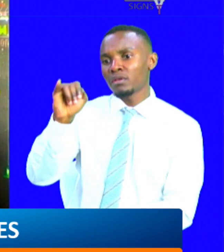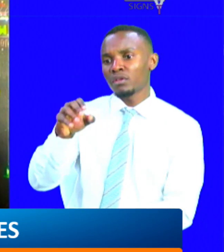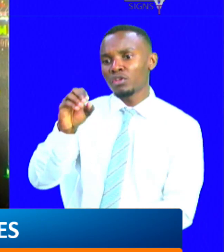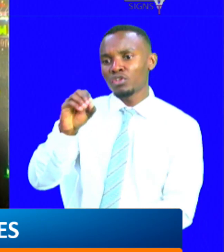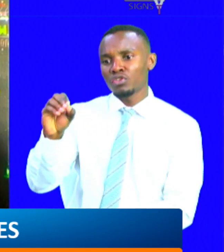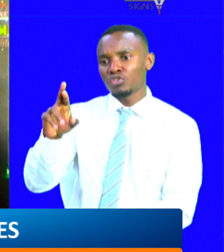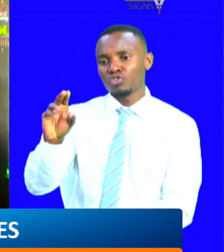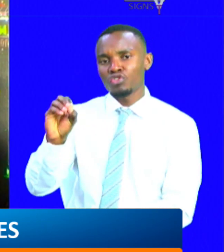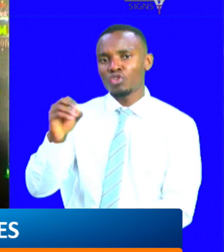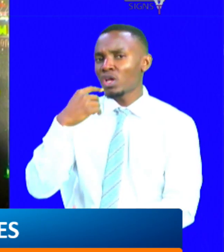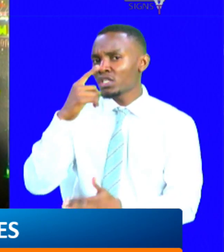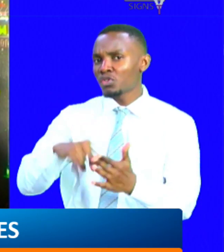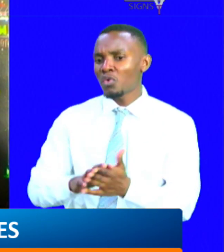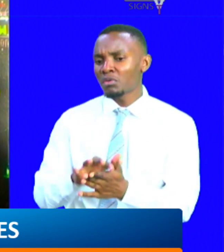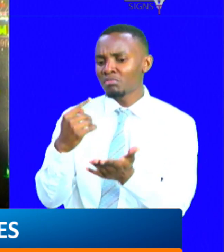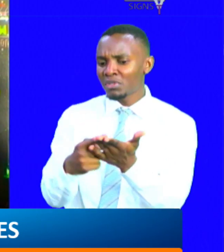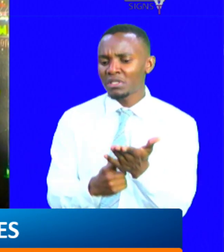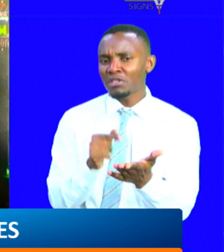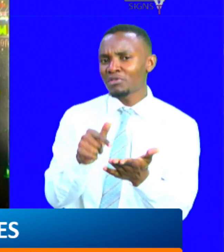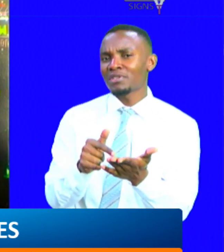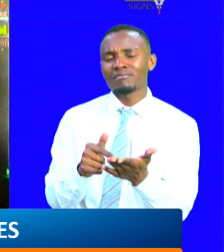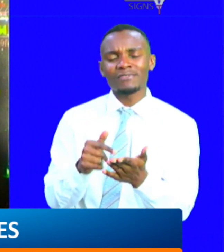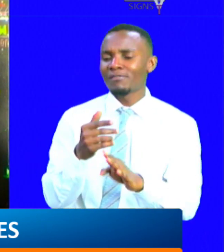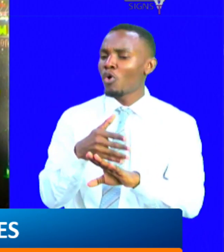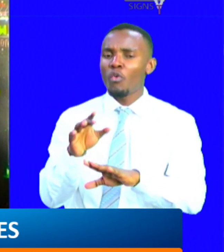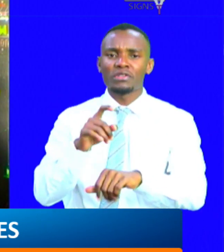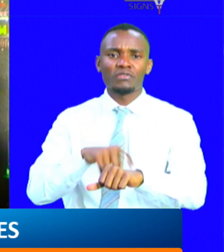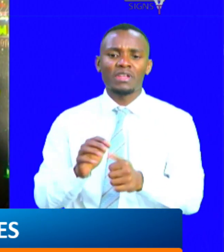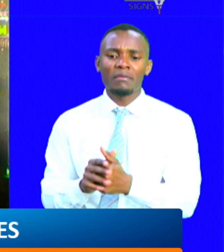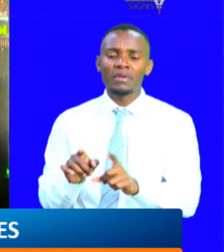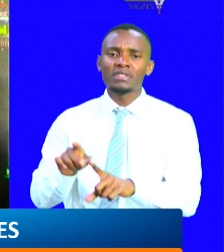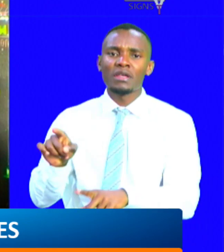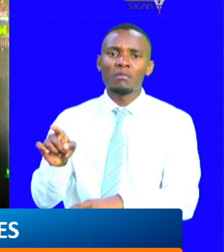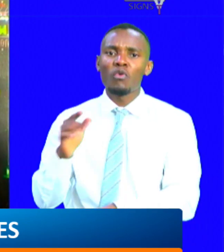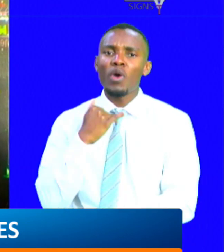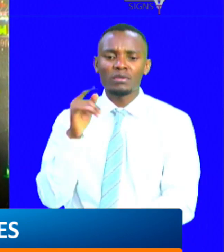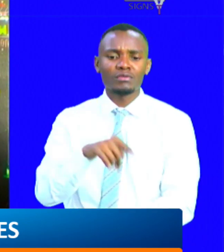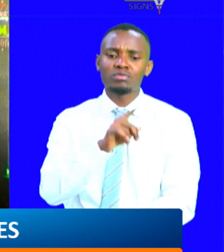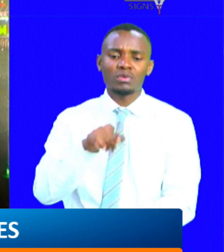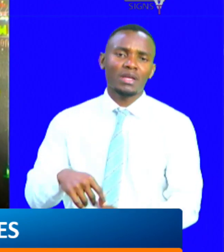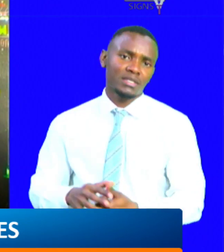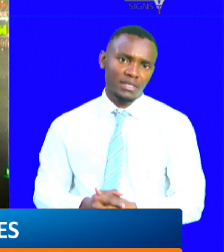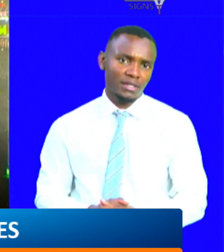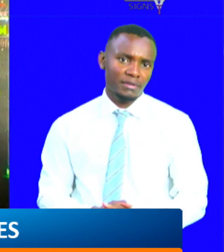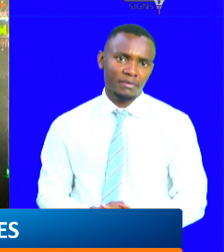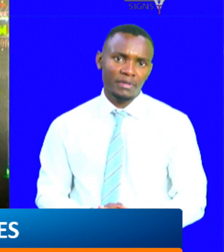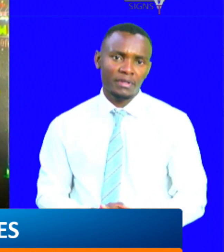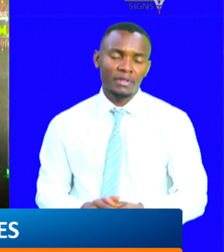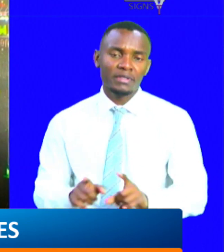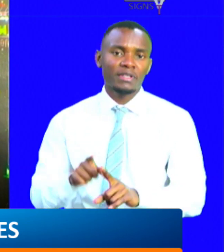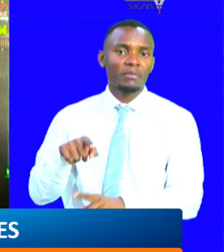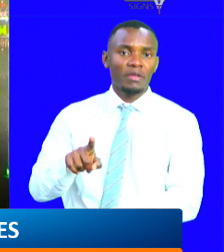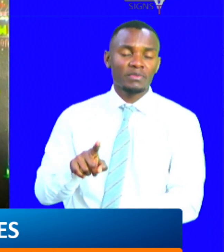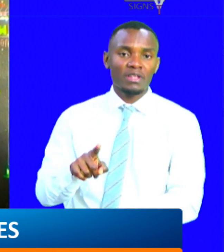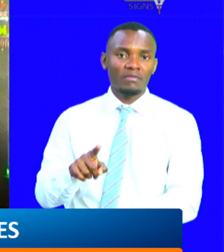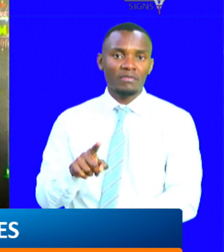a waste of time and he wants them terminated. Now, Kiharu MP Ndindi Nyoro, a close ally of